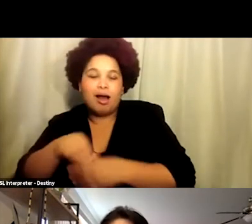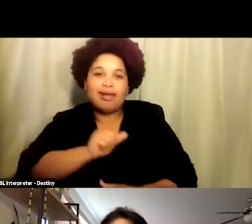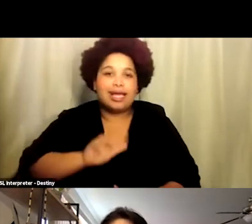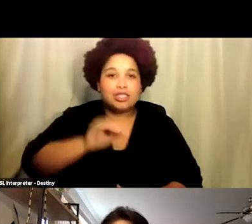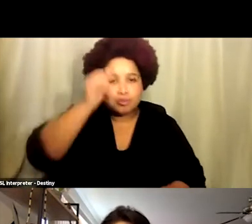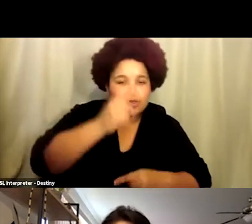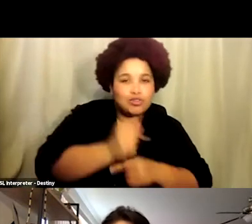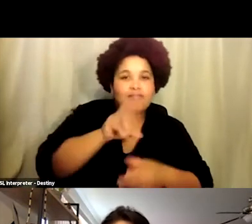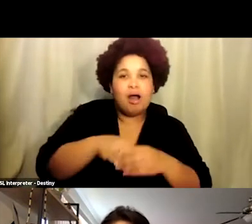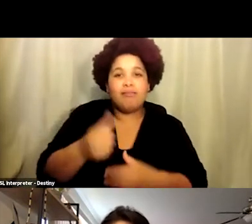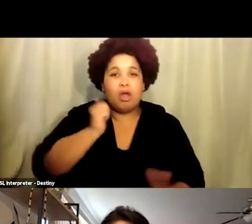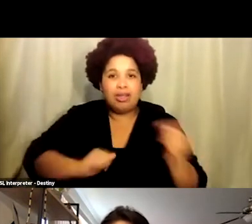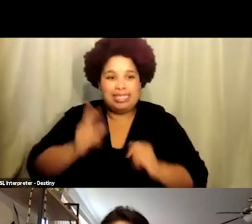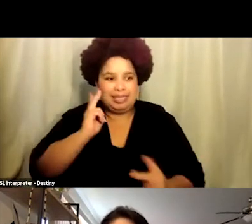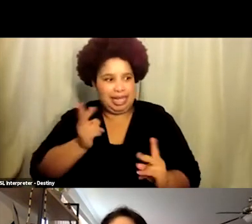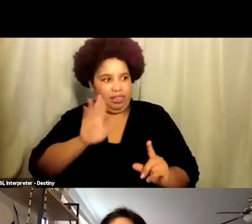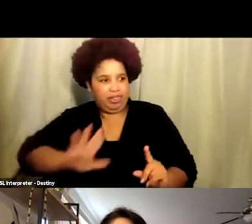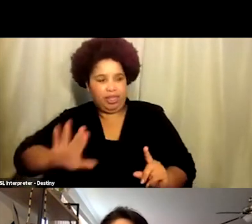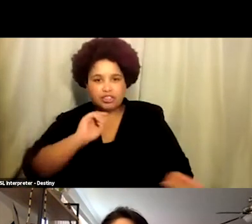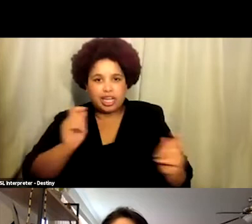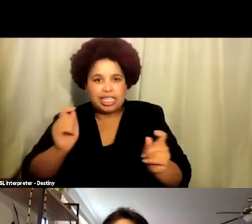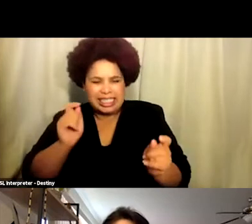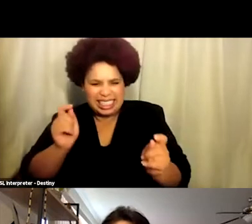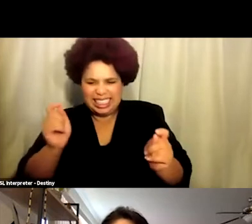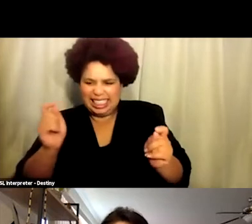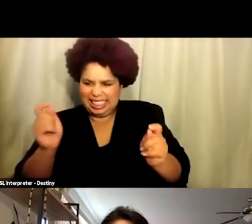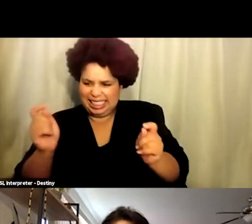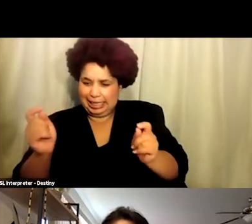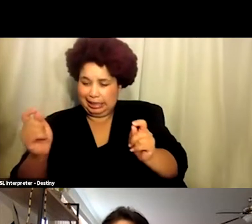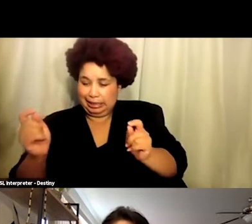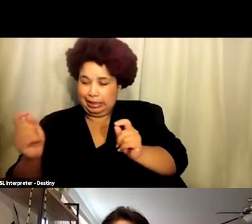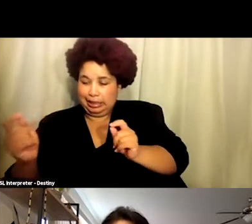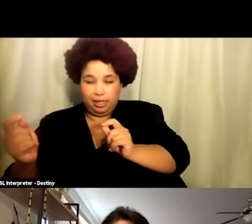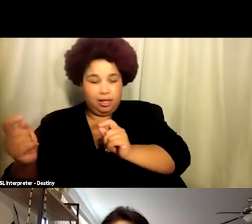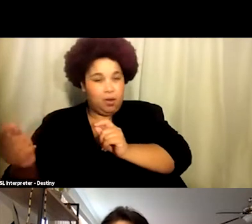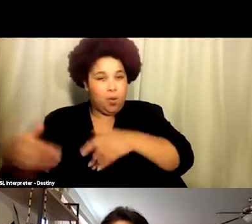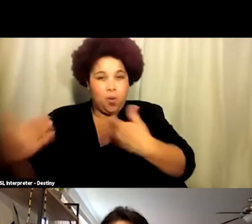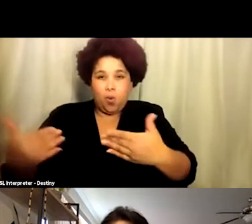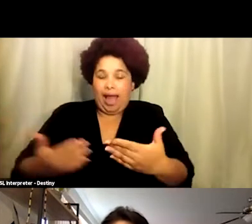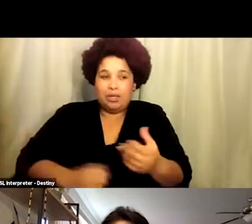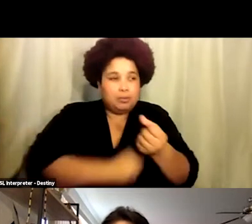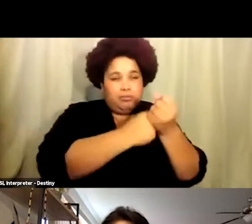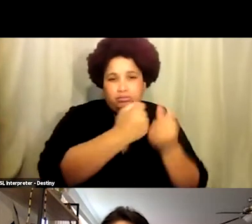and sisters in the arts and look at the change and the incremental change that they've had to do and how they've had to uplift each other. And